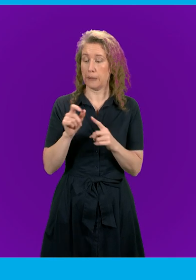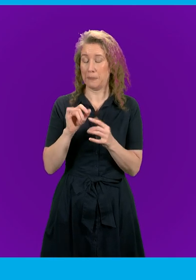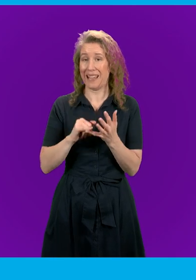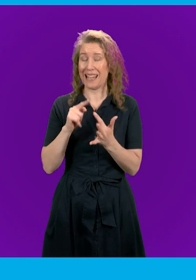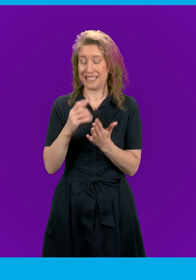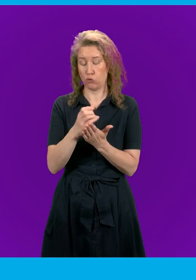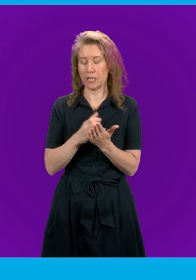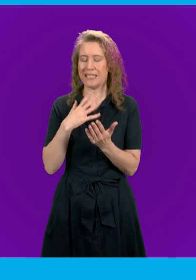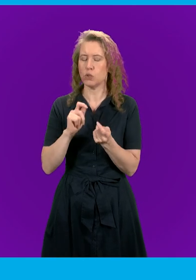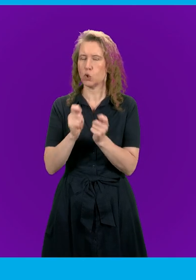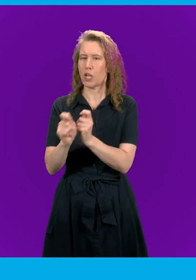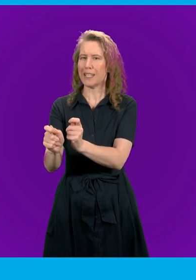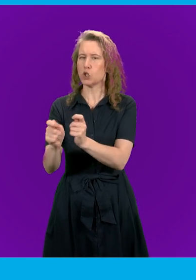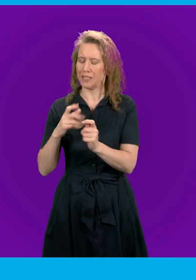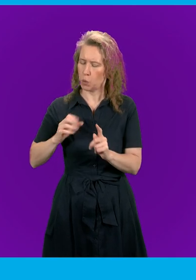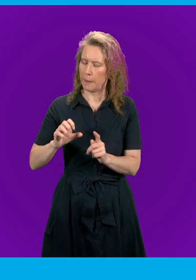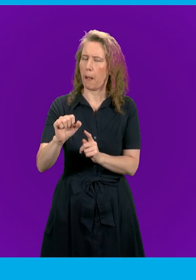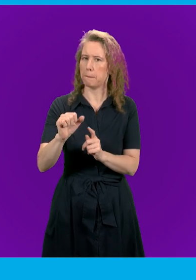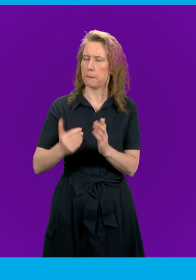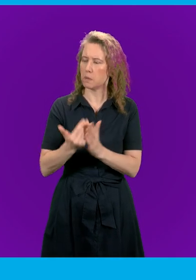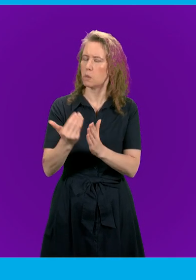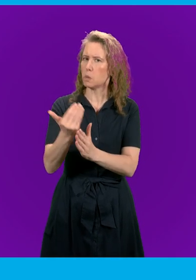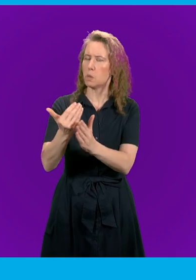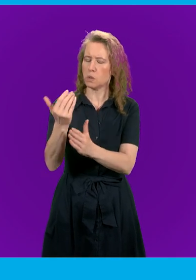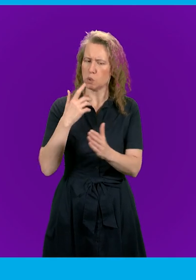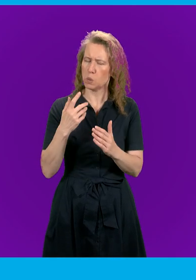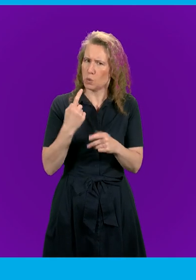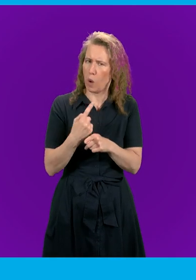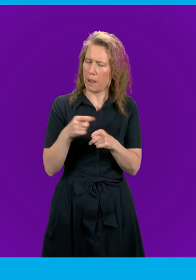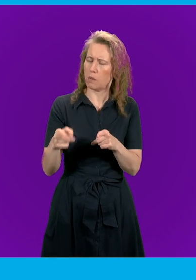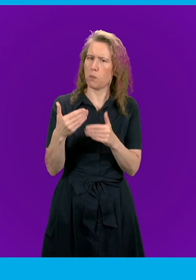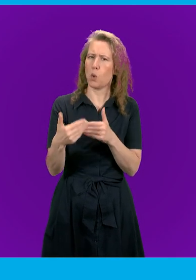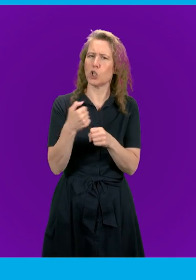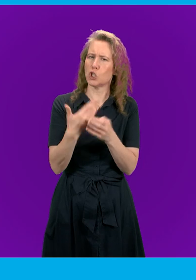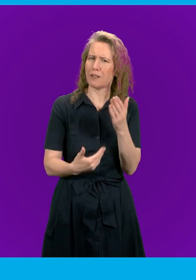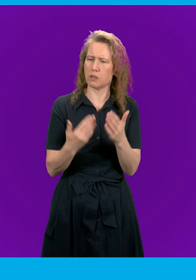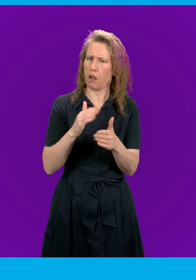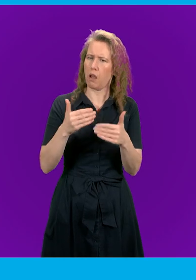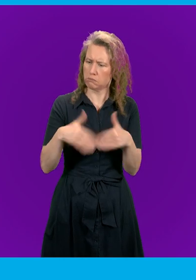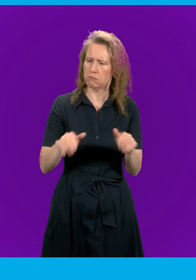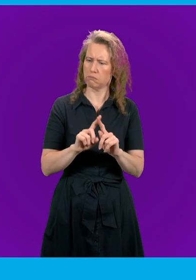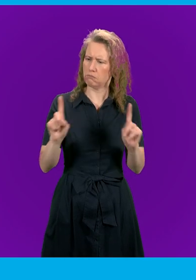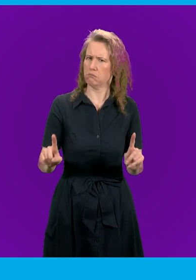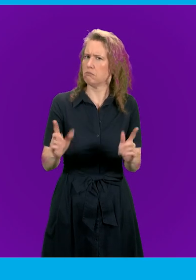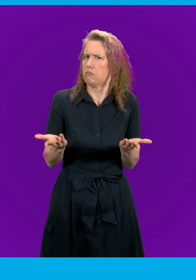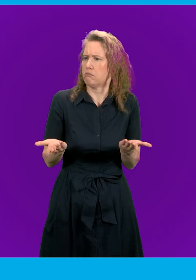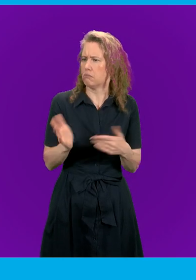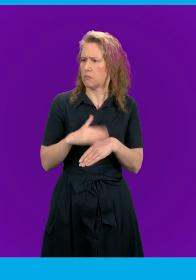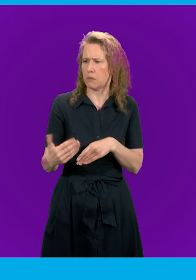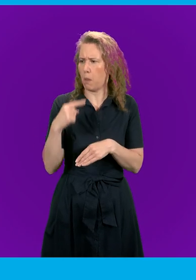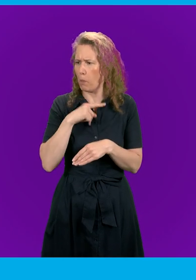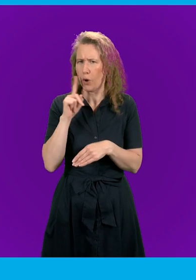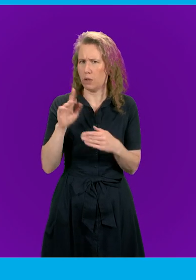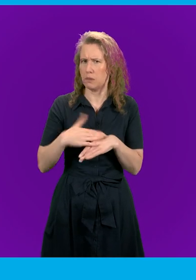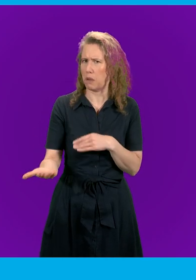curriculum, it does need to change with the times and include more of these things, because otherwise you might make consent, like